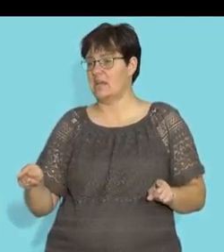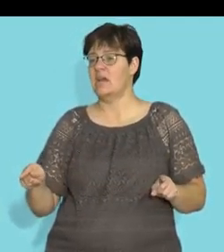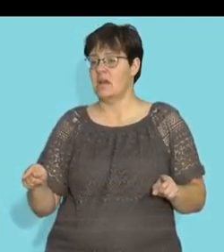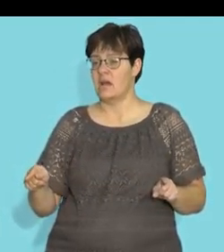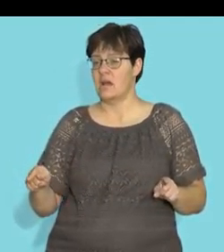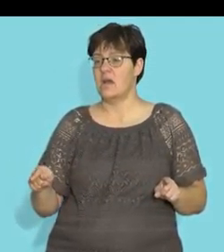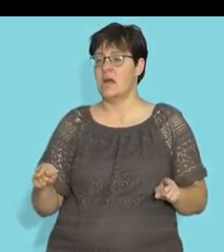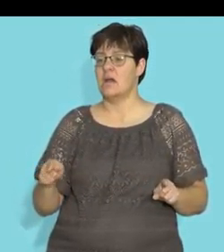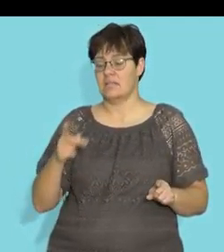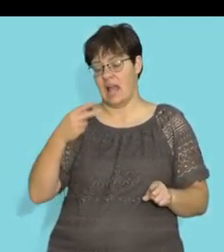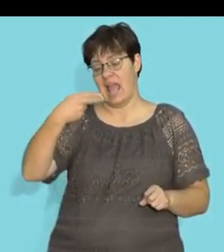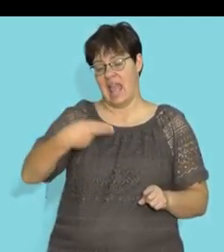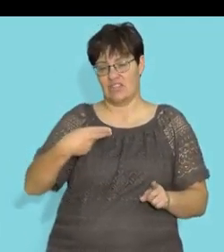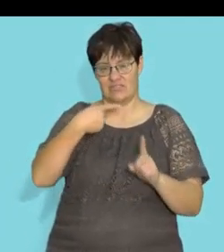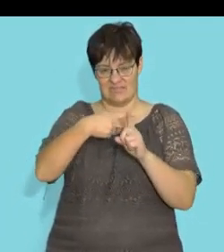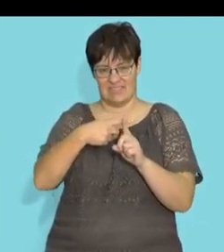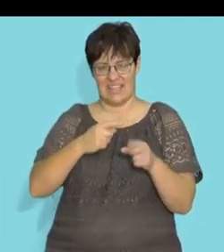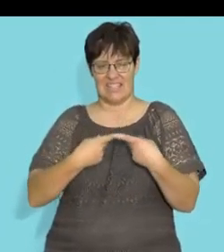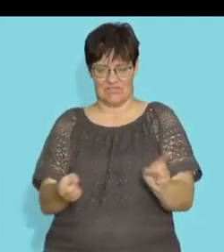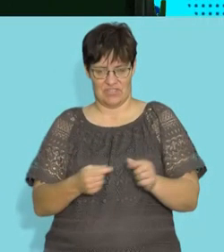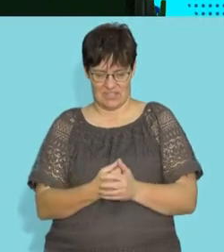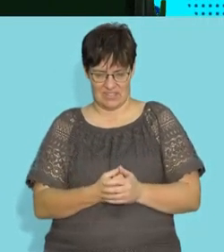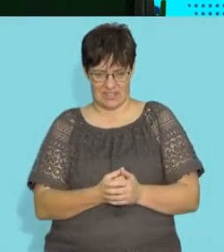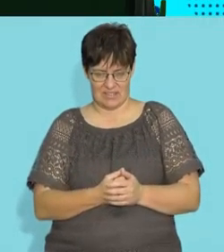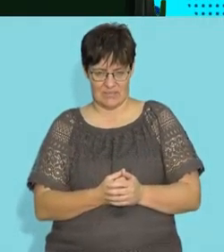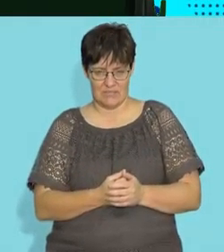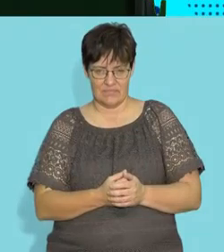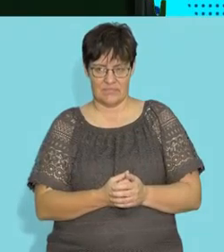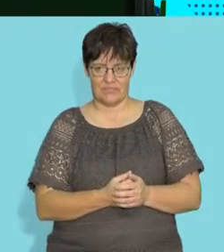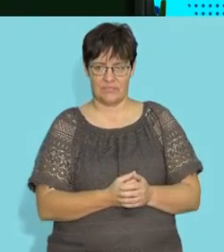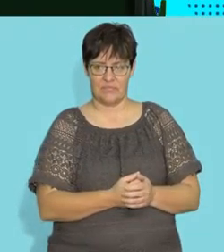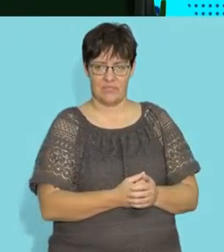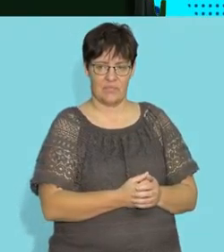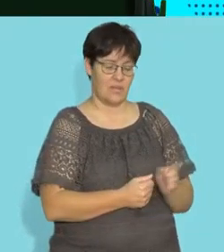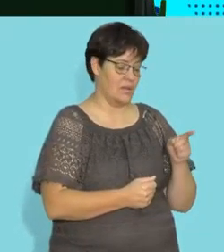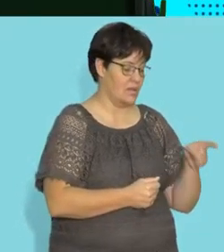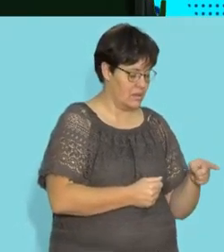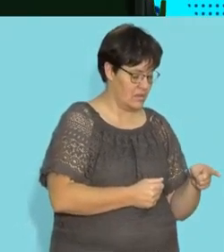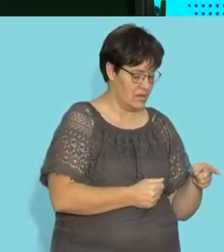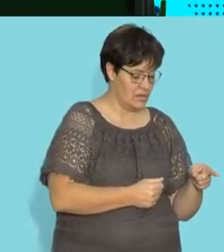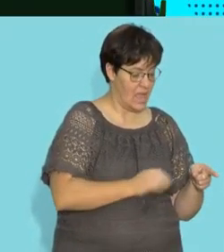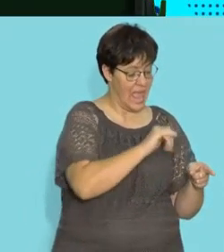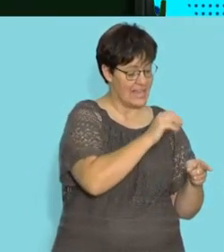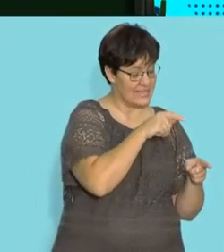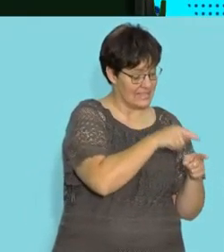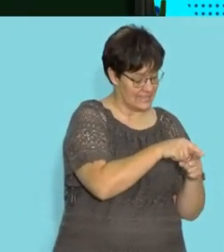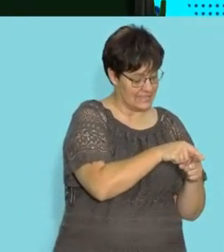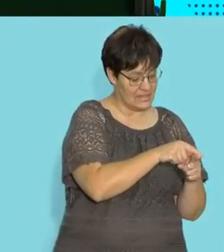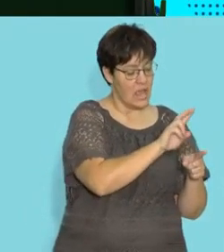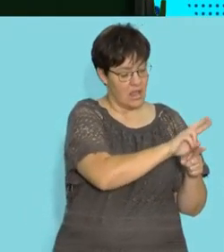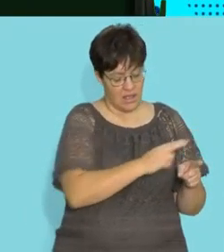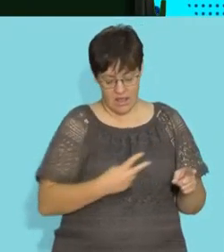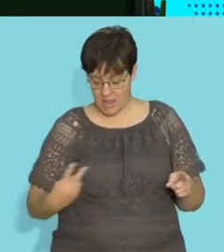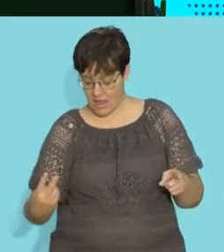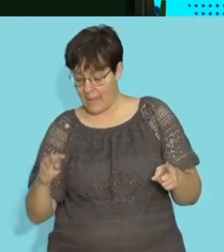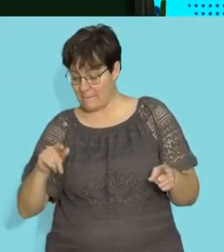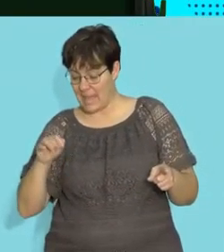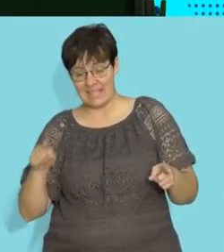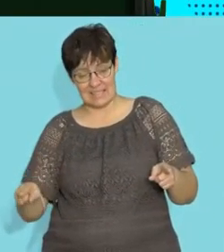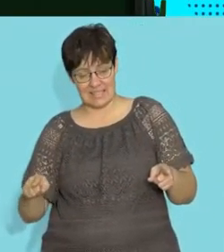conjugate acid-base pair is normally the difference between an acid and its